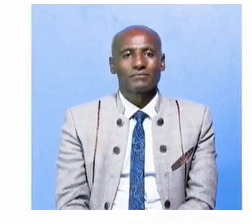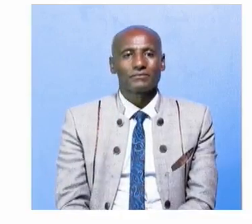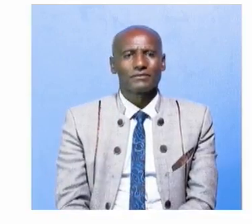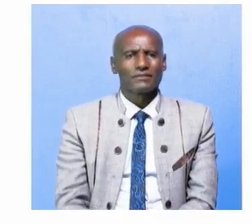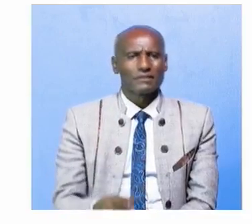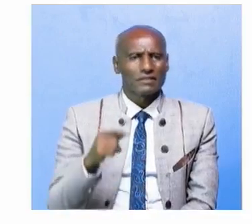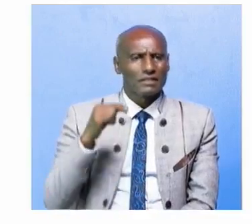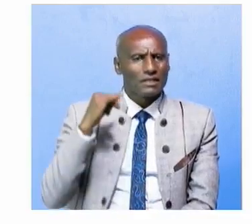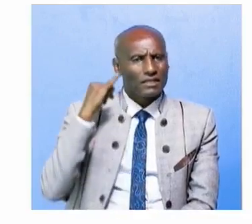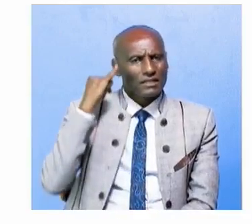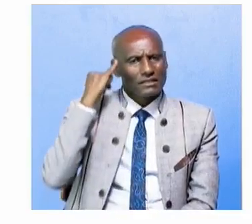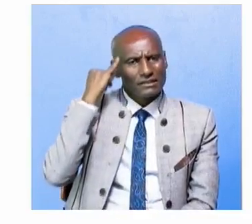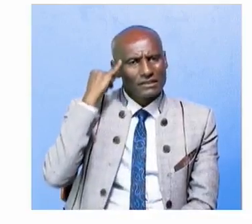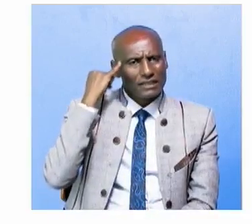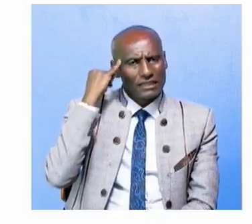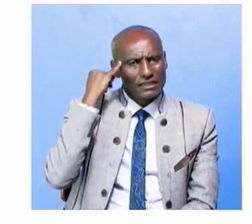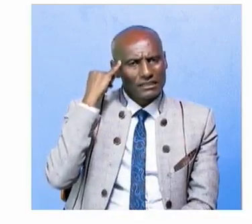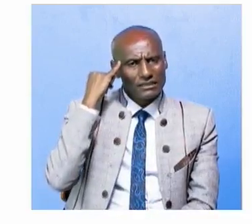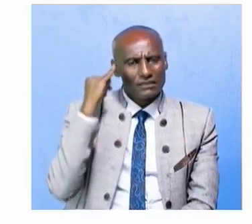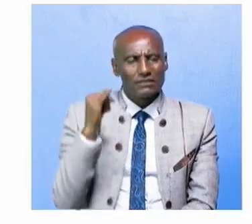think